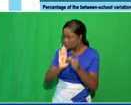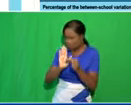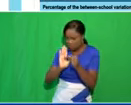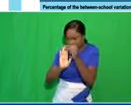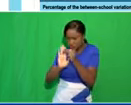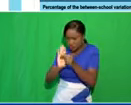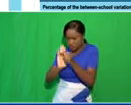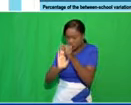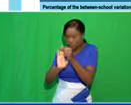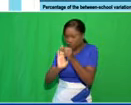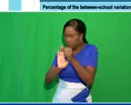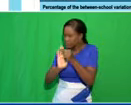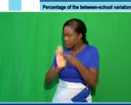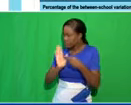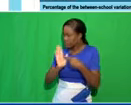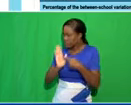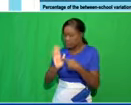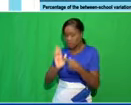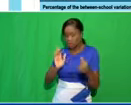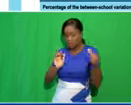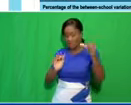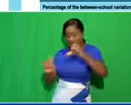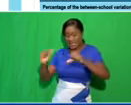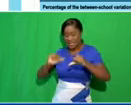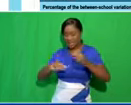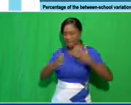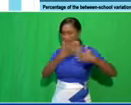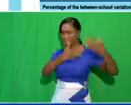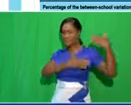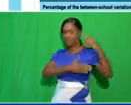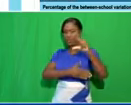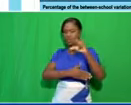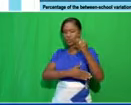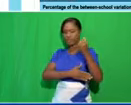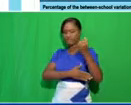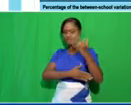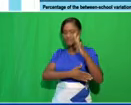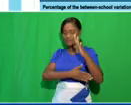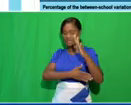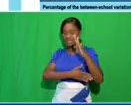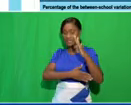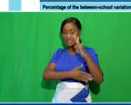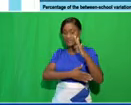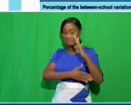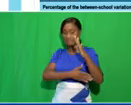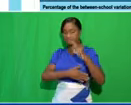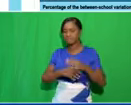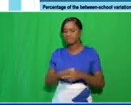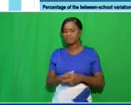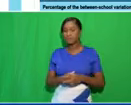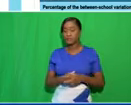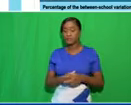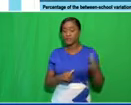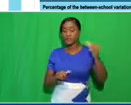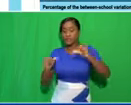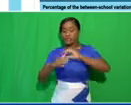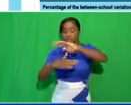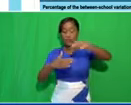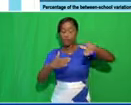score in science in 2015 in PISA. Science was measured. That's science for